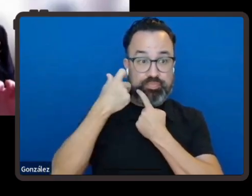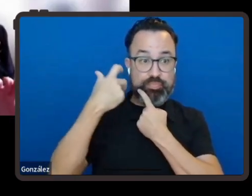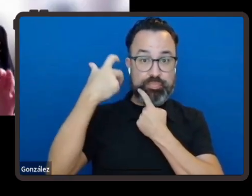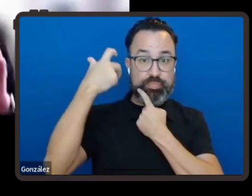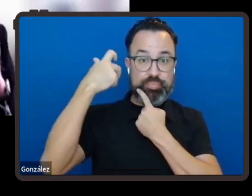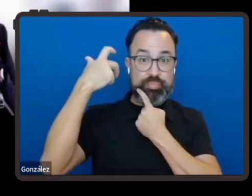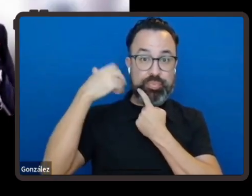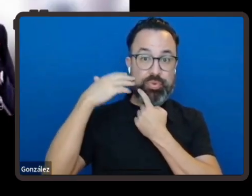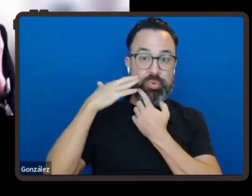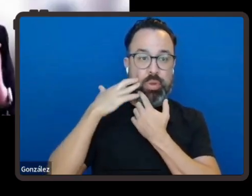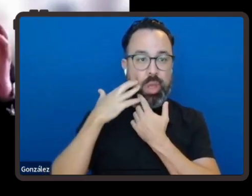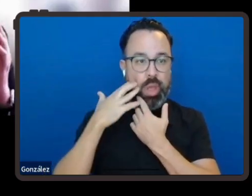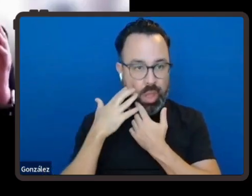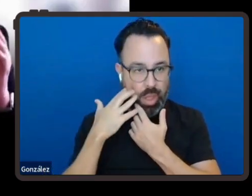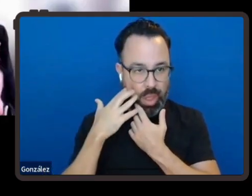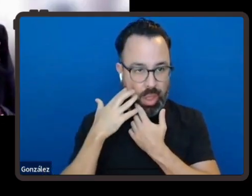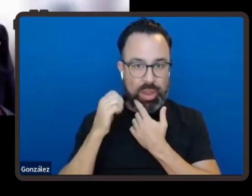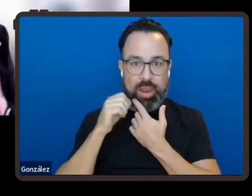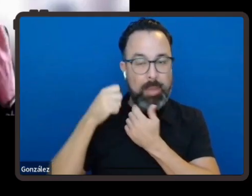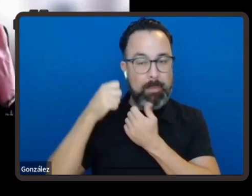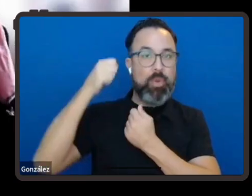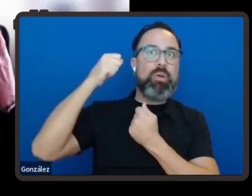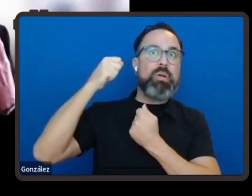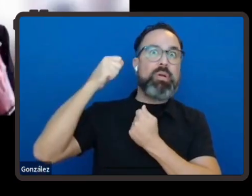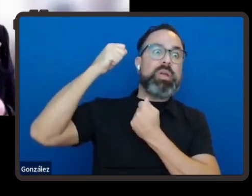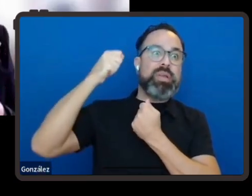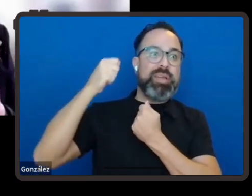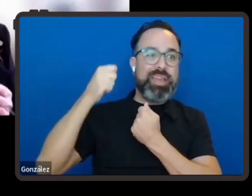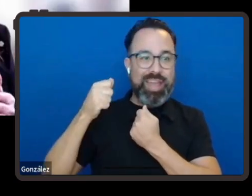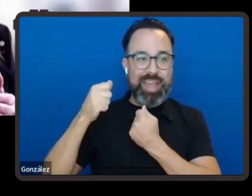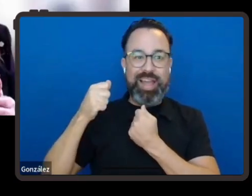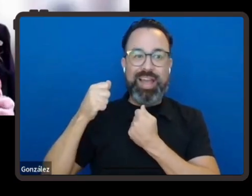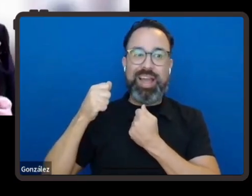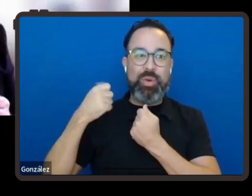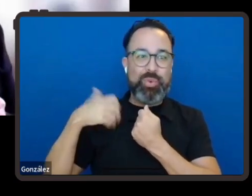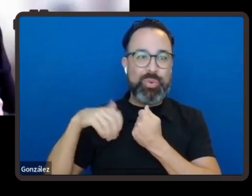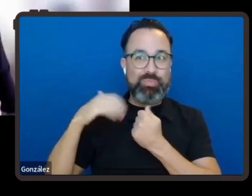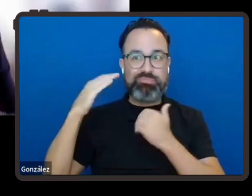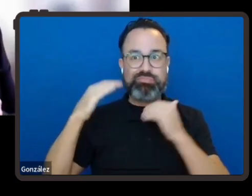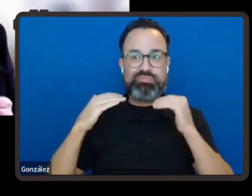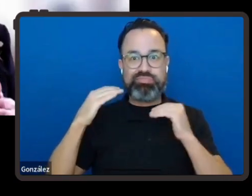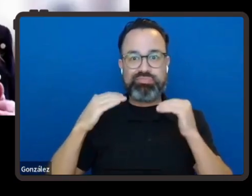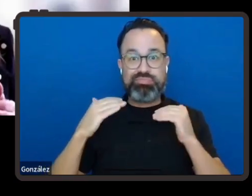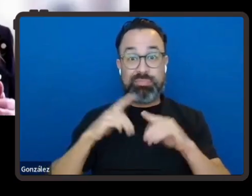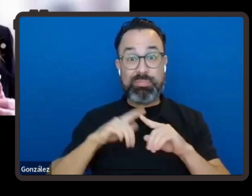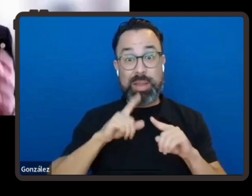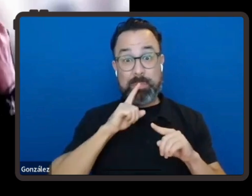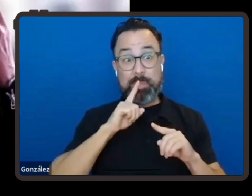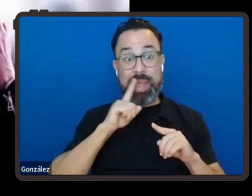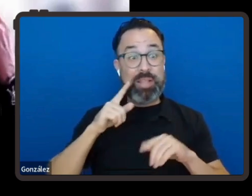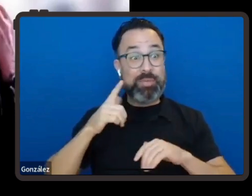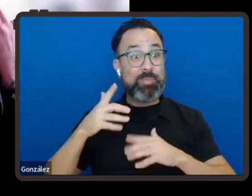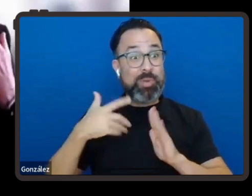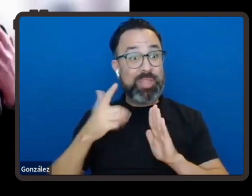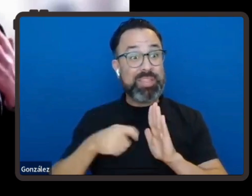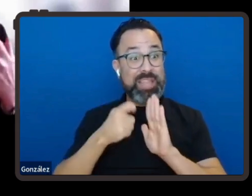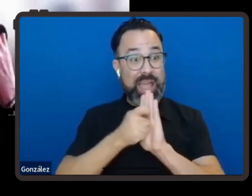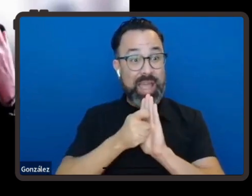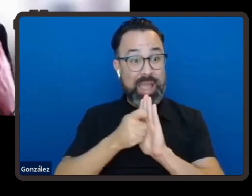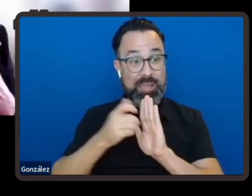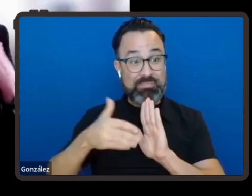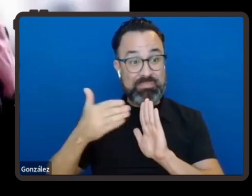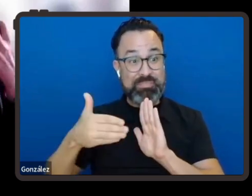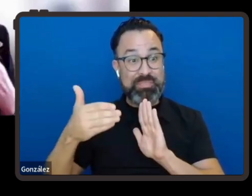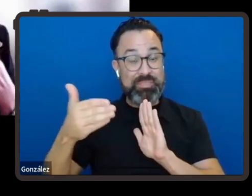pulling, and she became more symmetrical with that. But actually over time, the face does